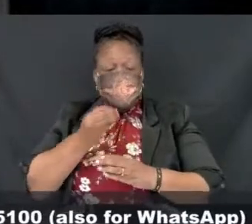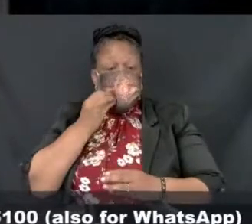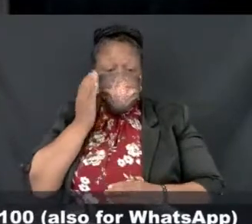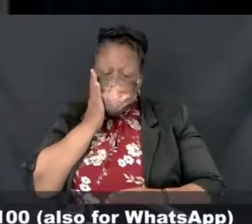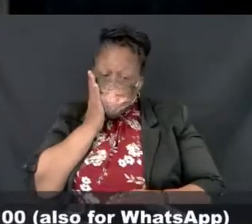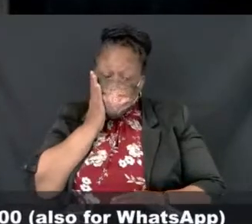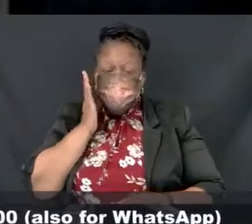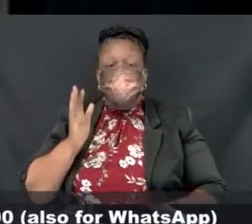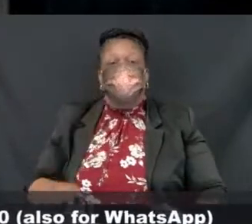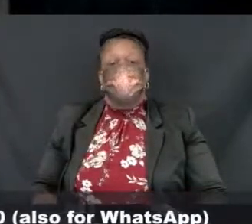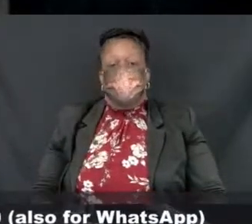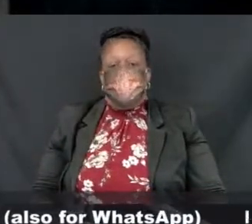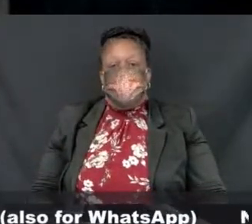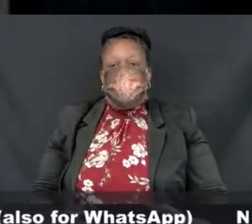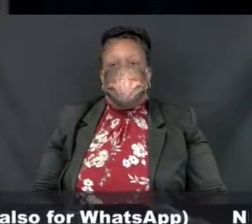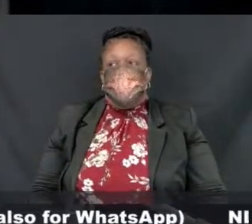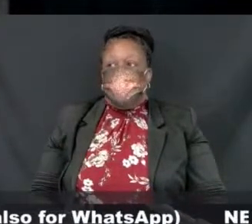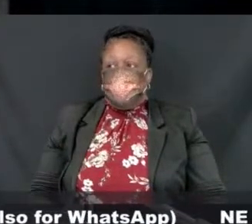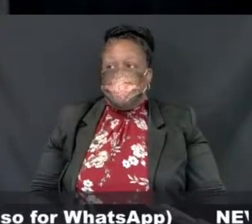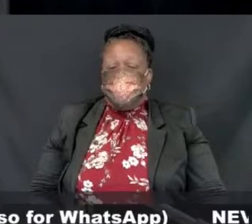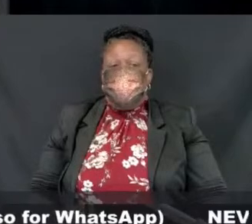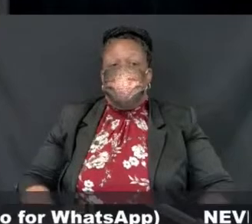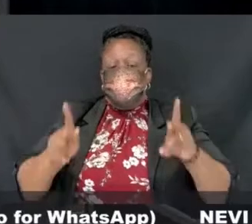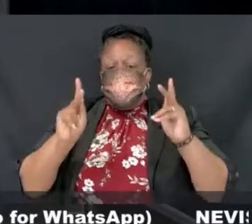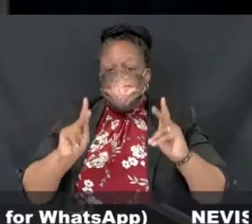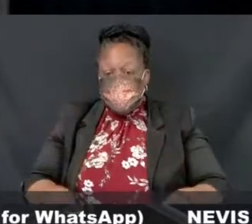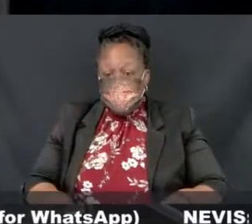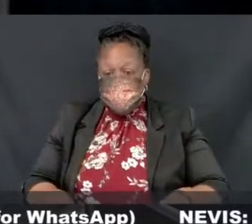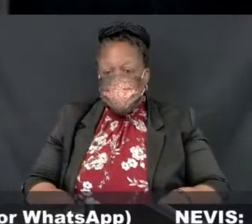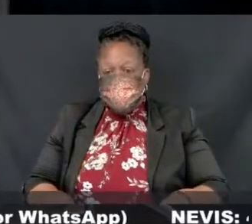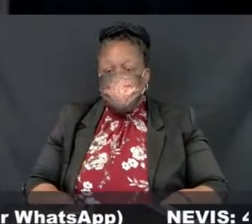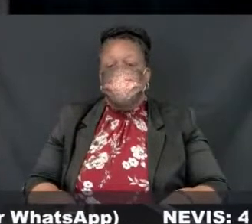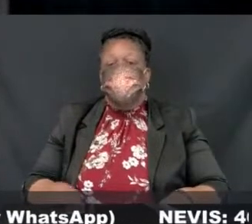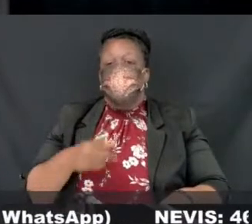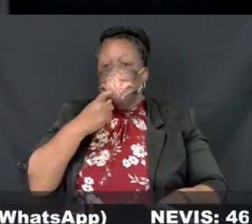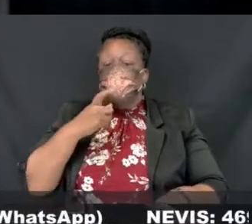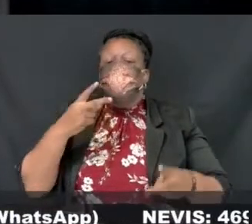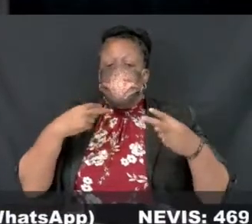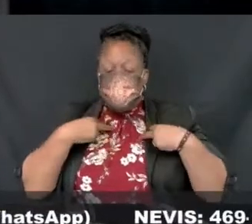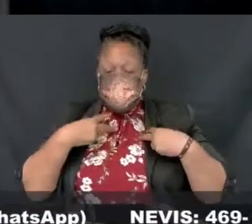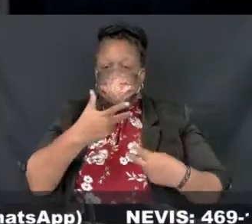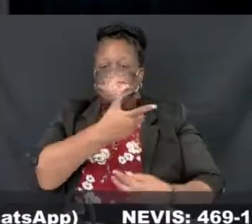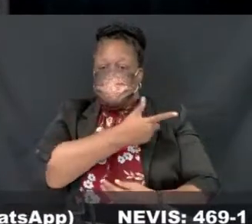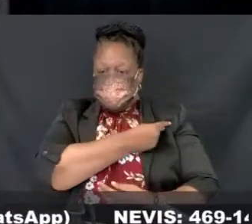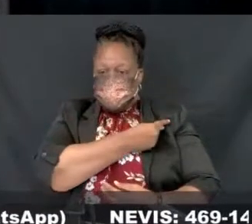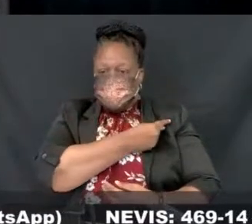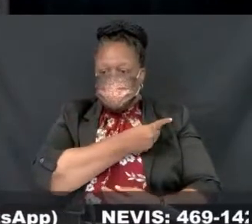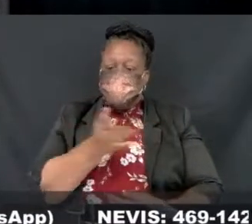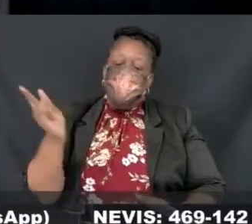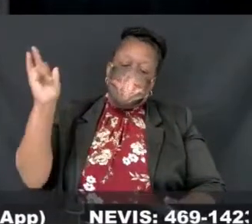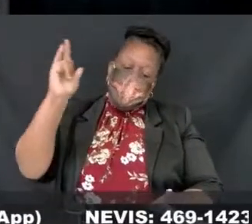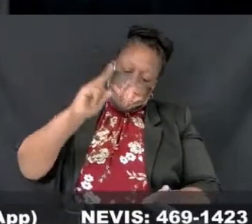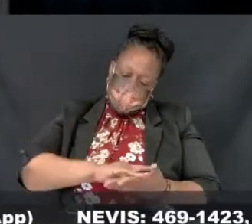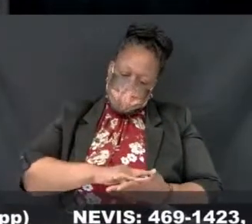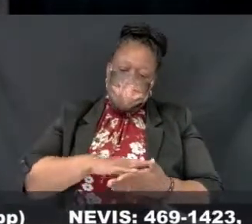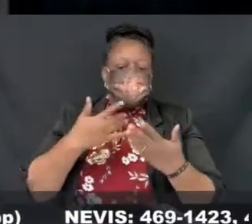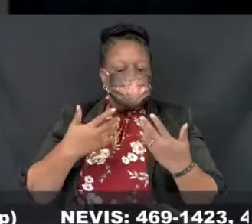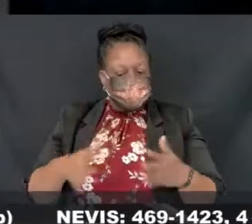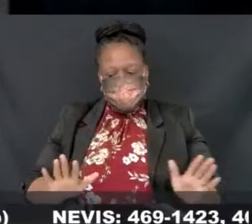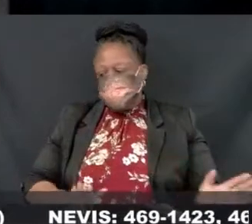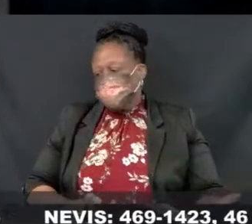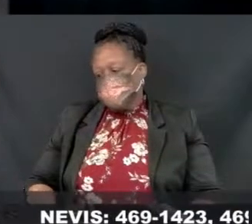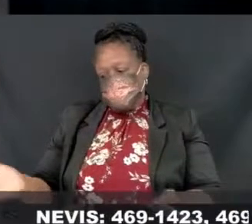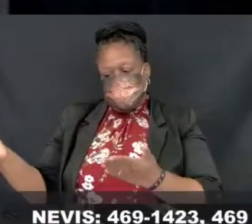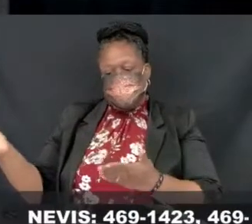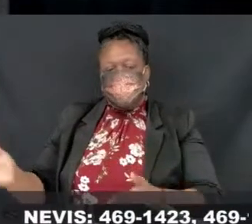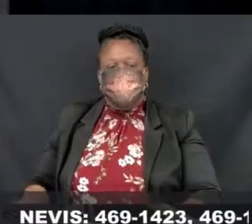tested, and once you're negative, you will be released. The unvaccinated have the land and go. The unvaccinated, once you meet all the criteria according to